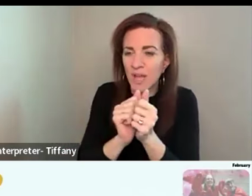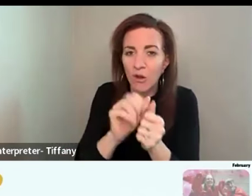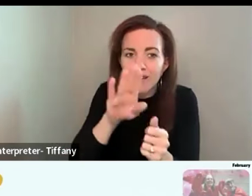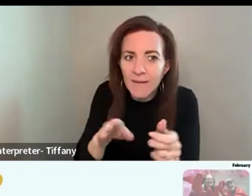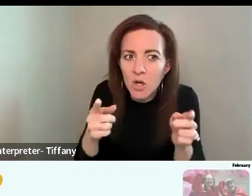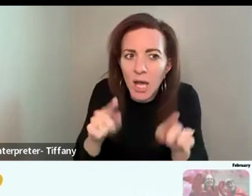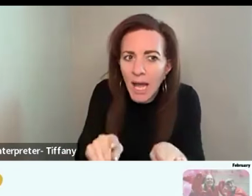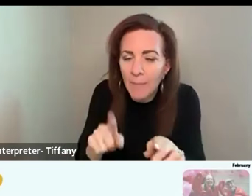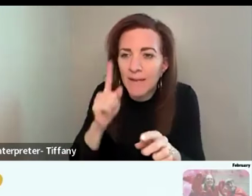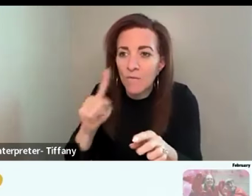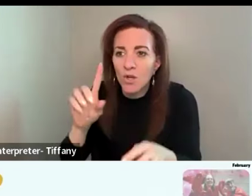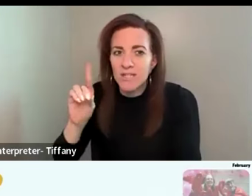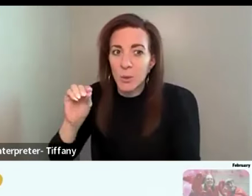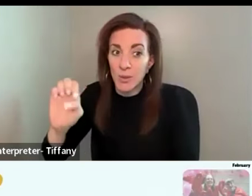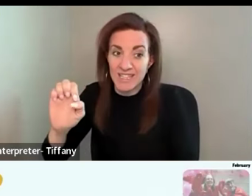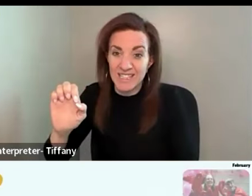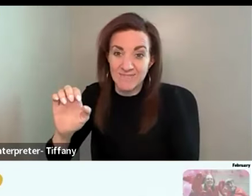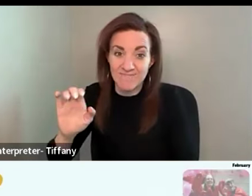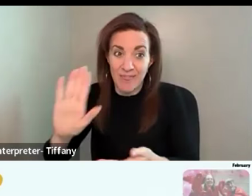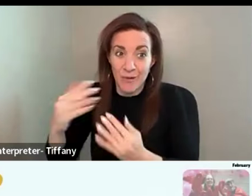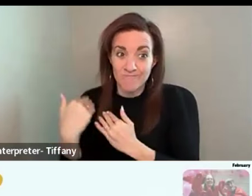the Department of Education side of things.